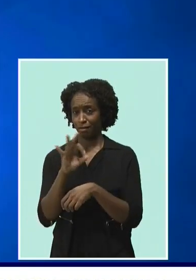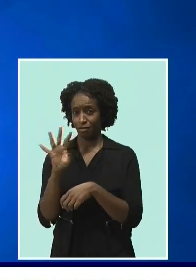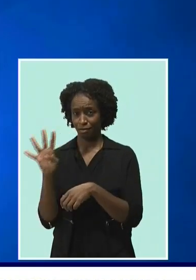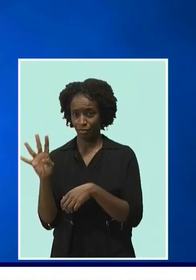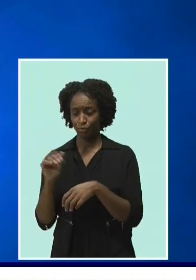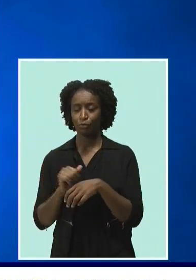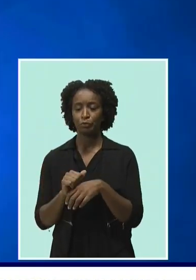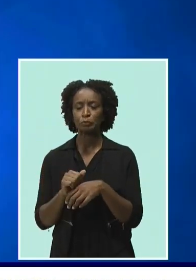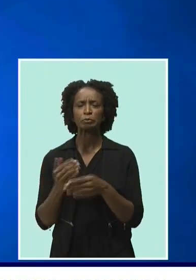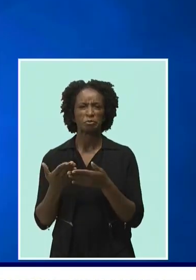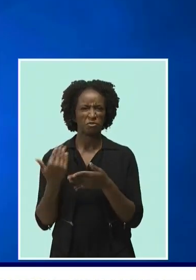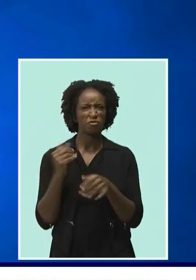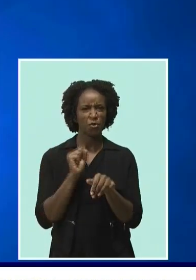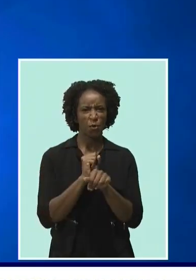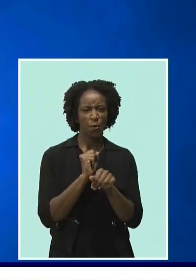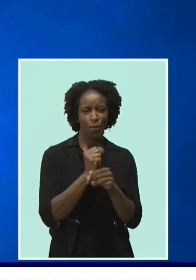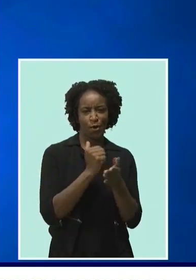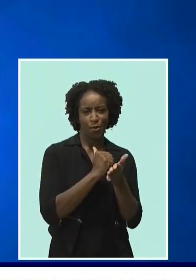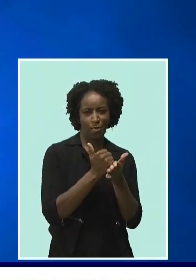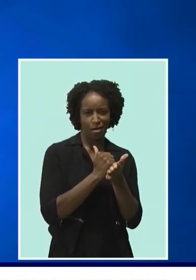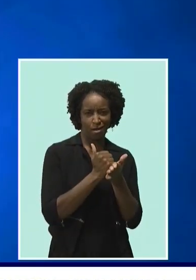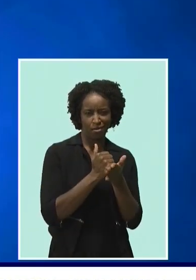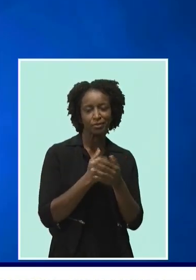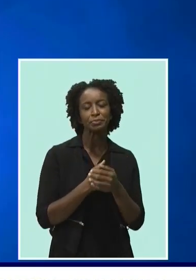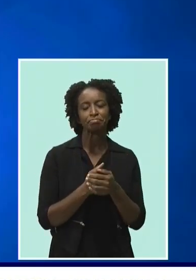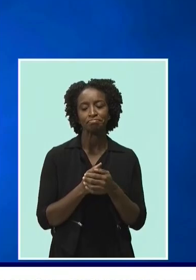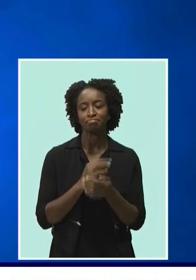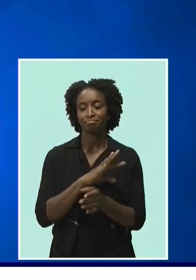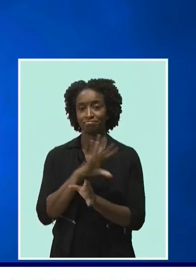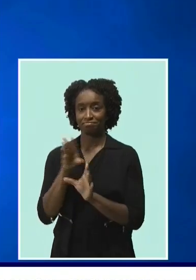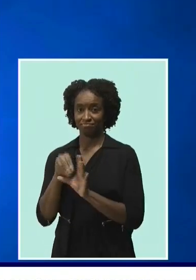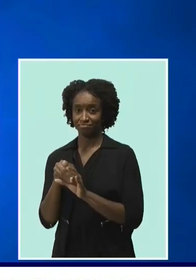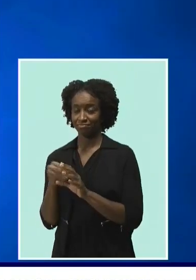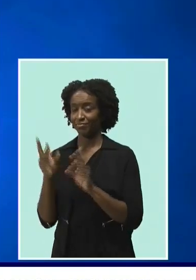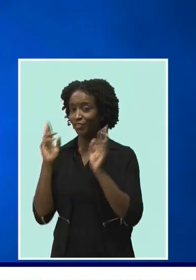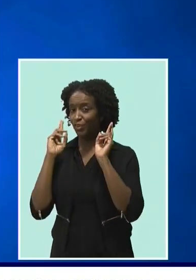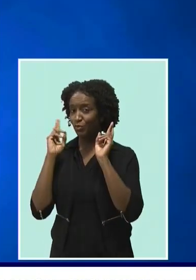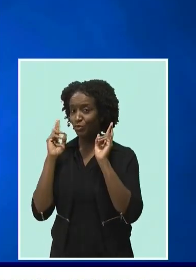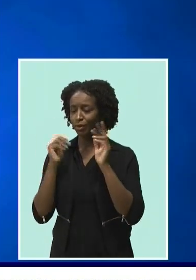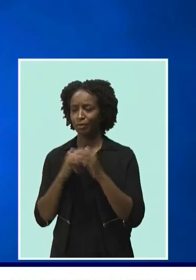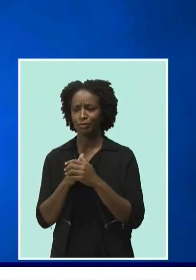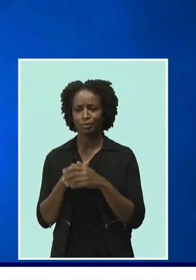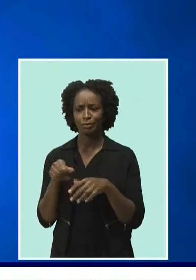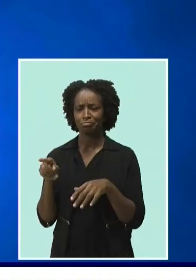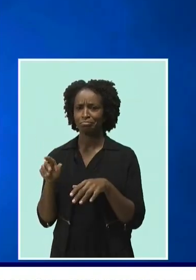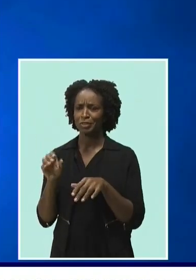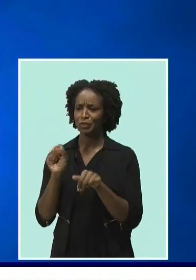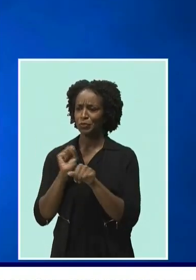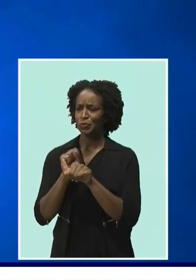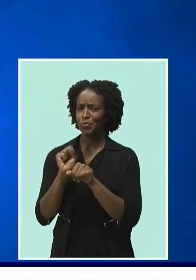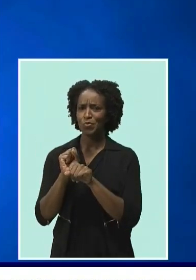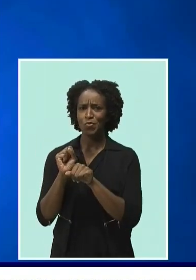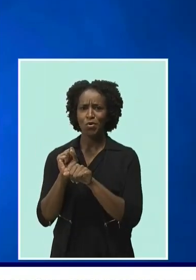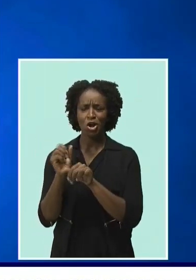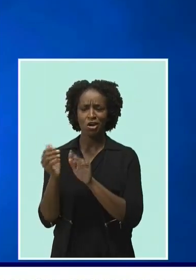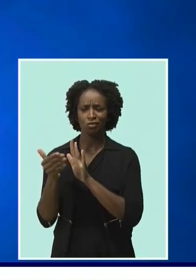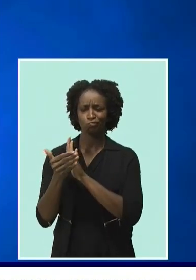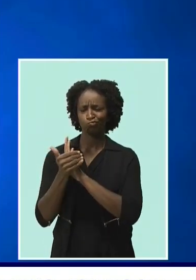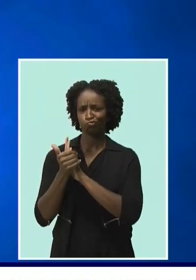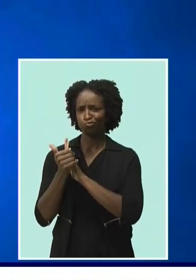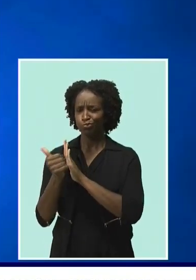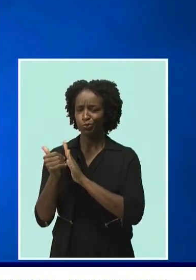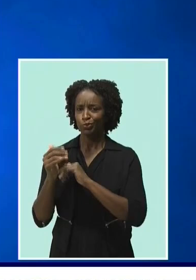and tourism behind for the microphone, where his hallmark was excellence in a media career which made him a man for all